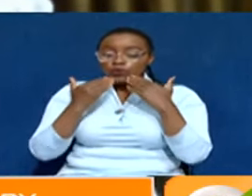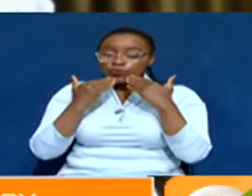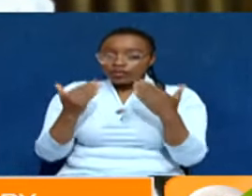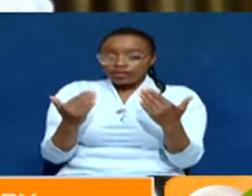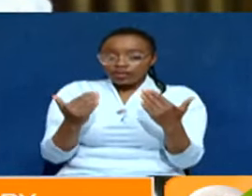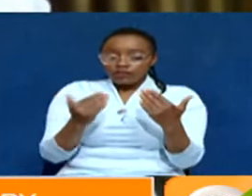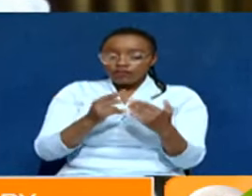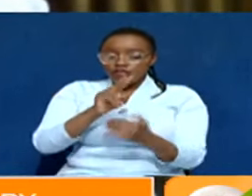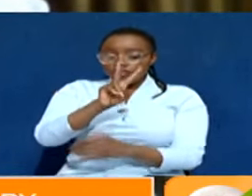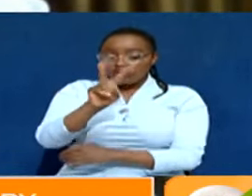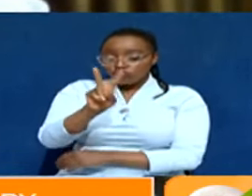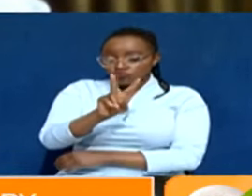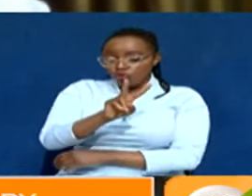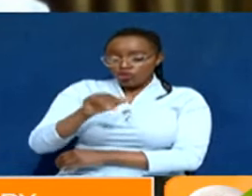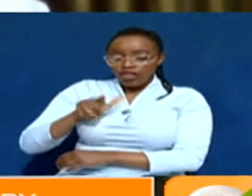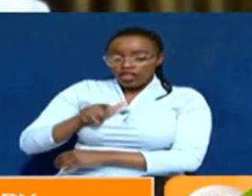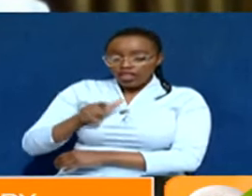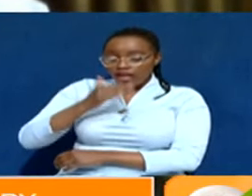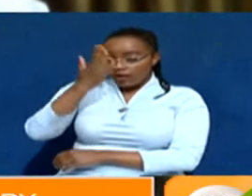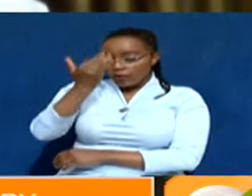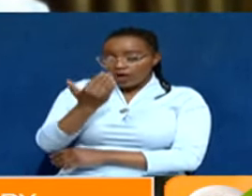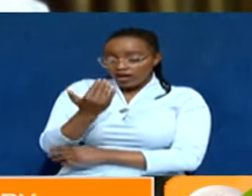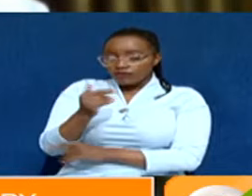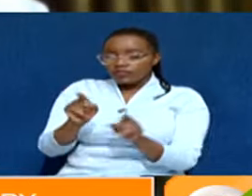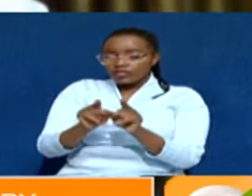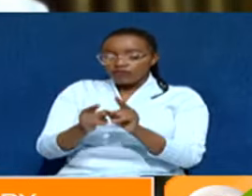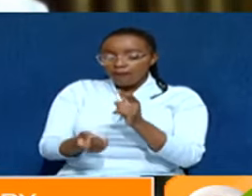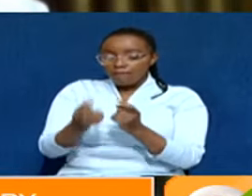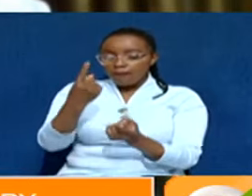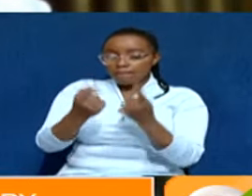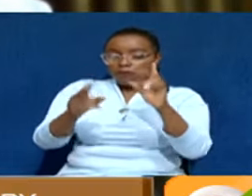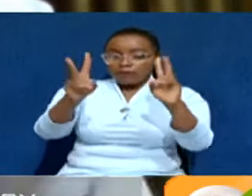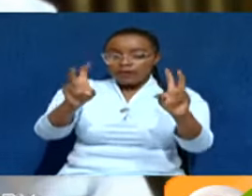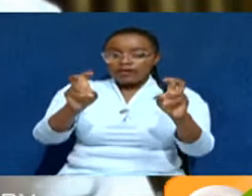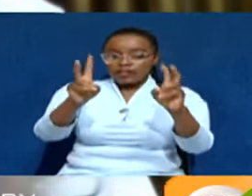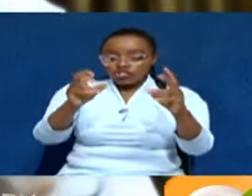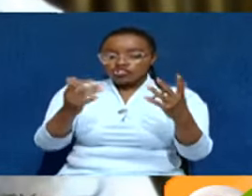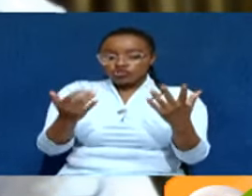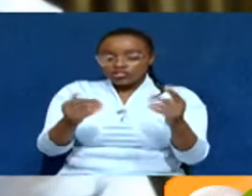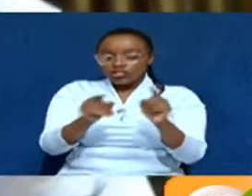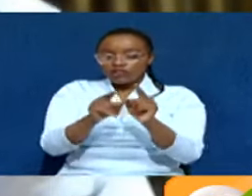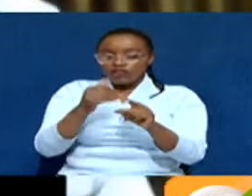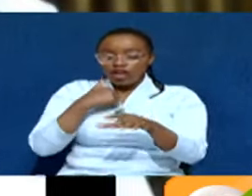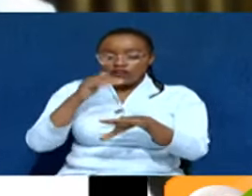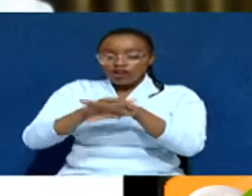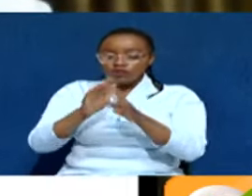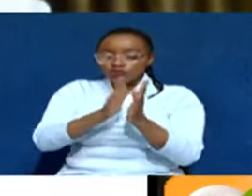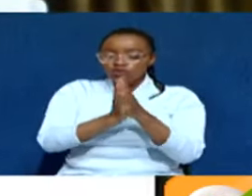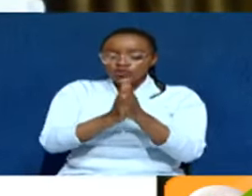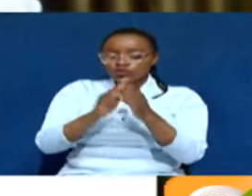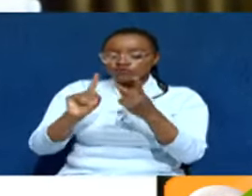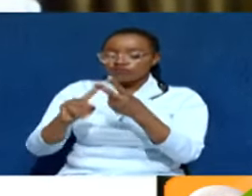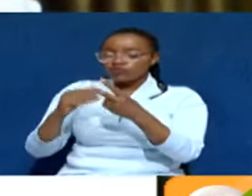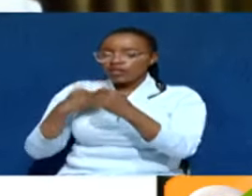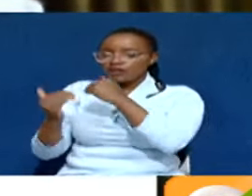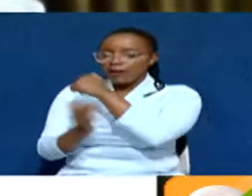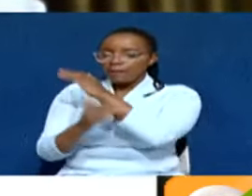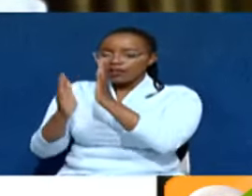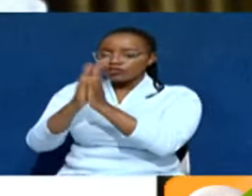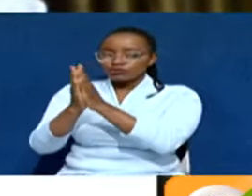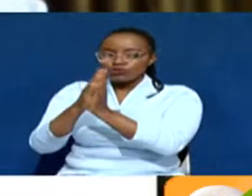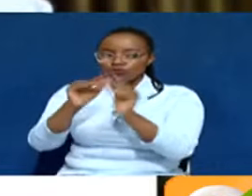thank the two ladies for bringing out a number of issues. There is a good story and there is a bad